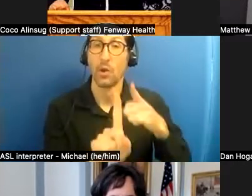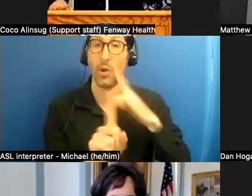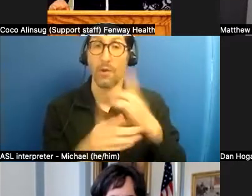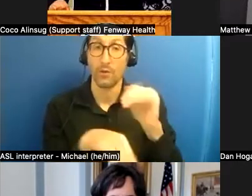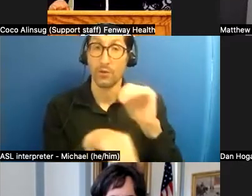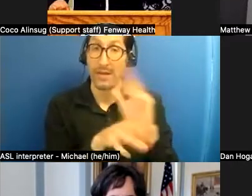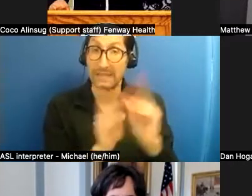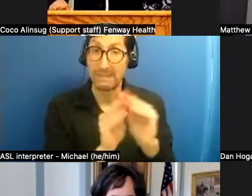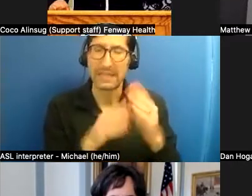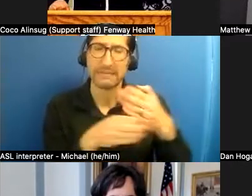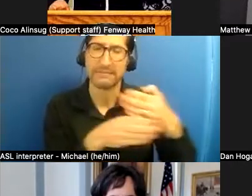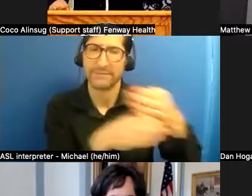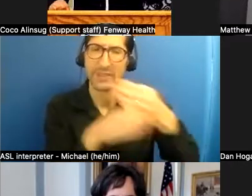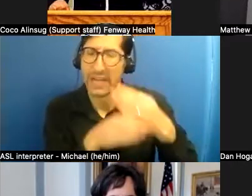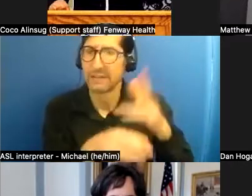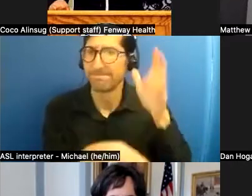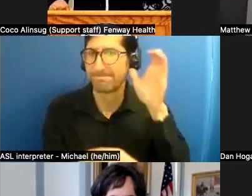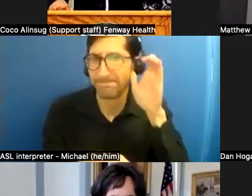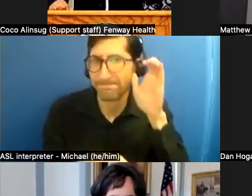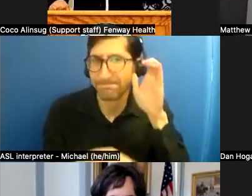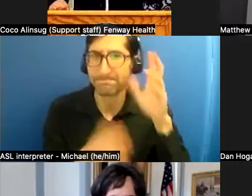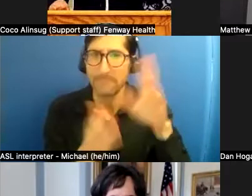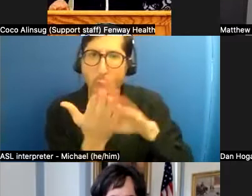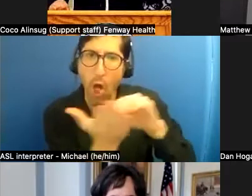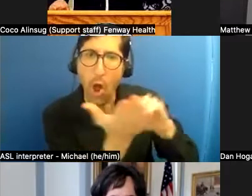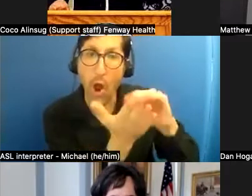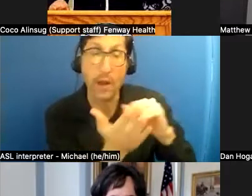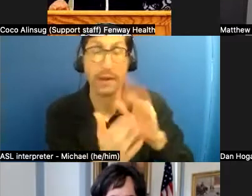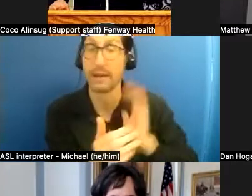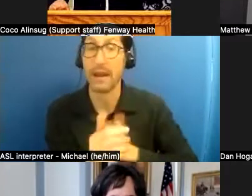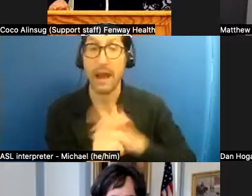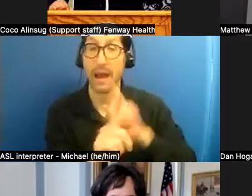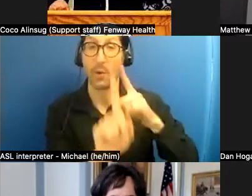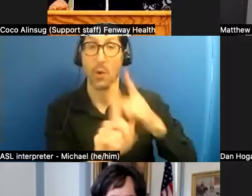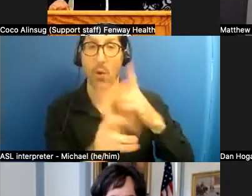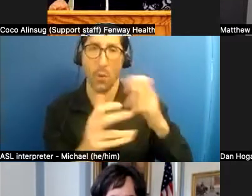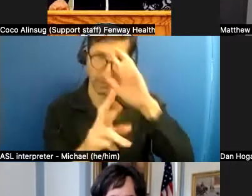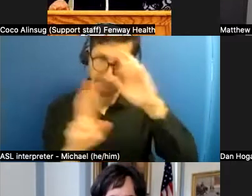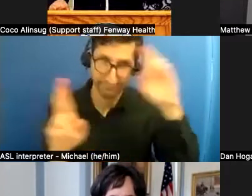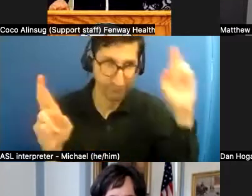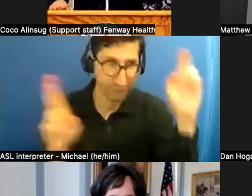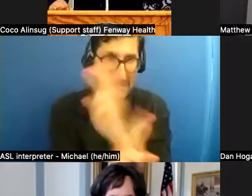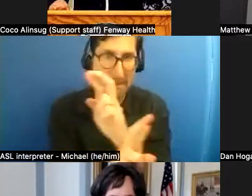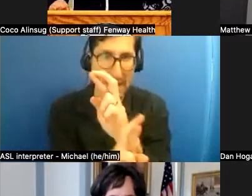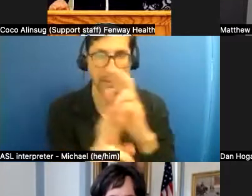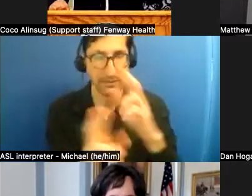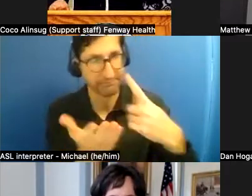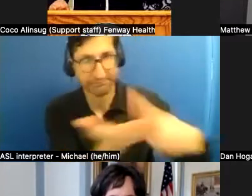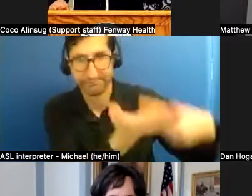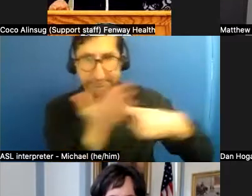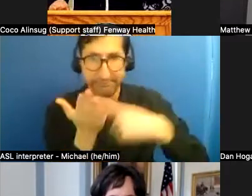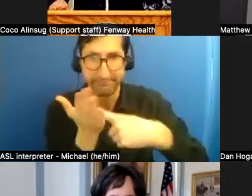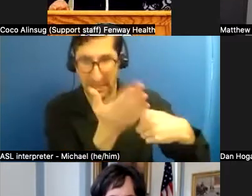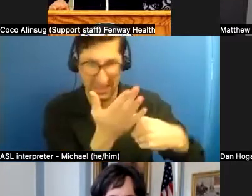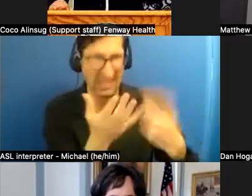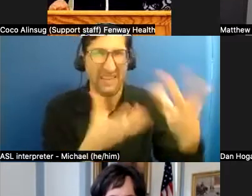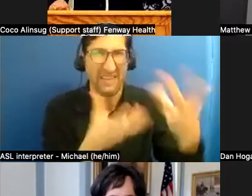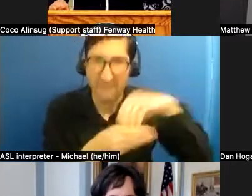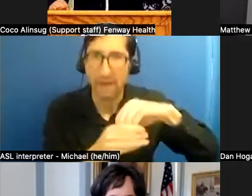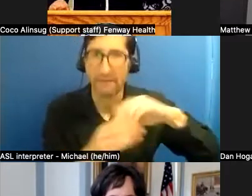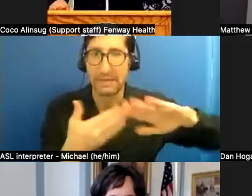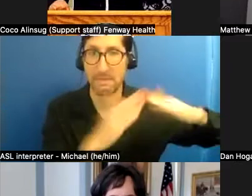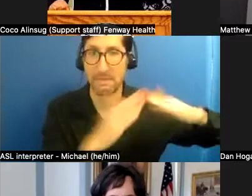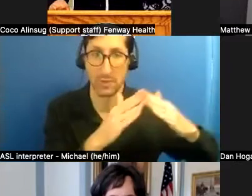to listen, and to learn. And our goal is to have a genuine, respectful, and meaningful community engagement process as we